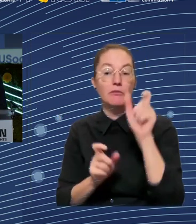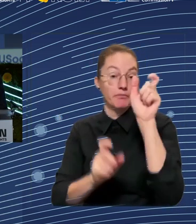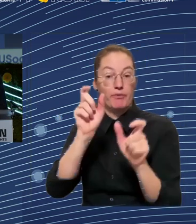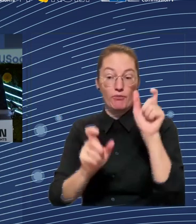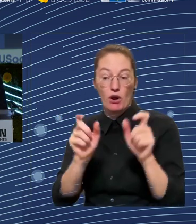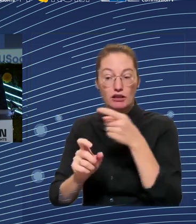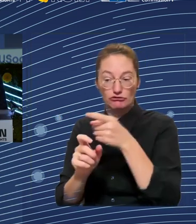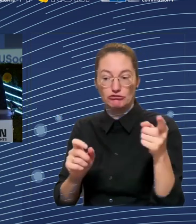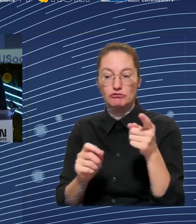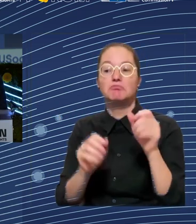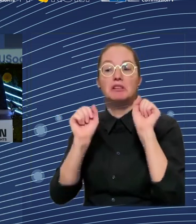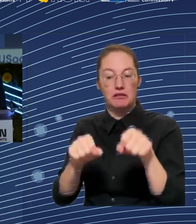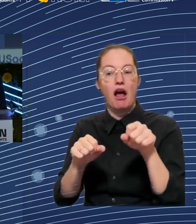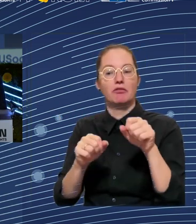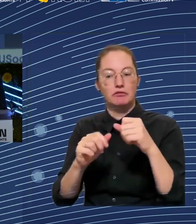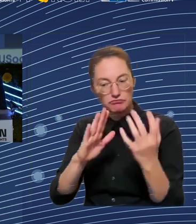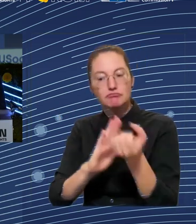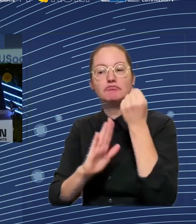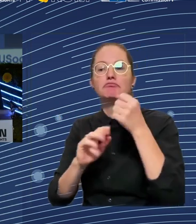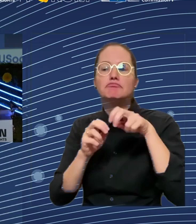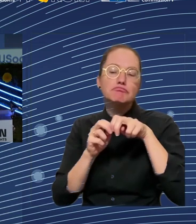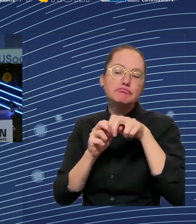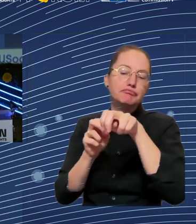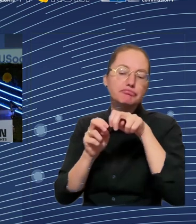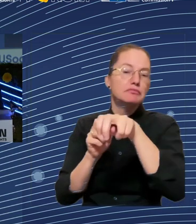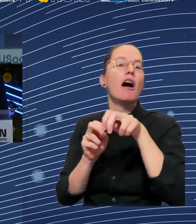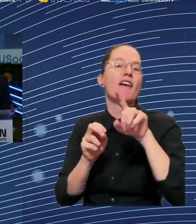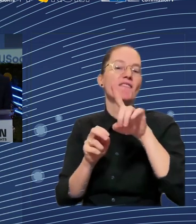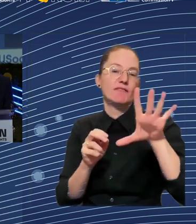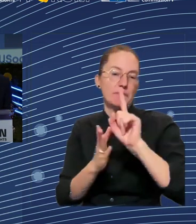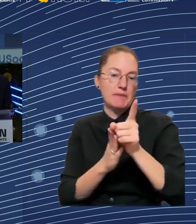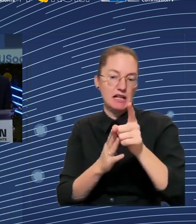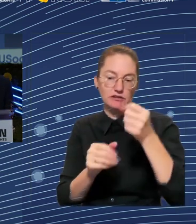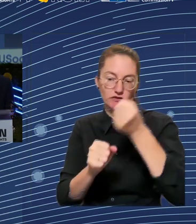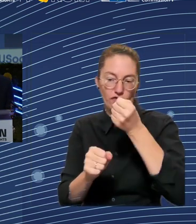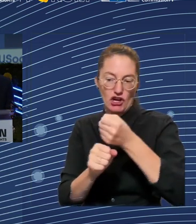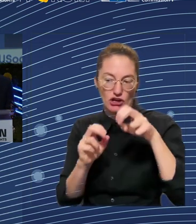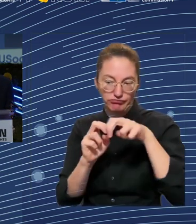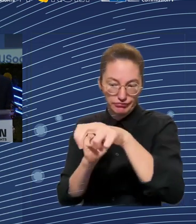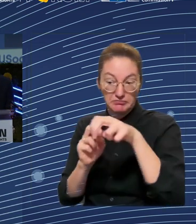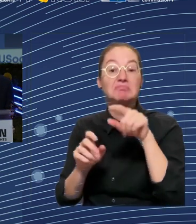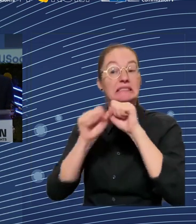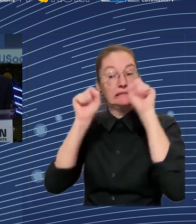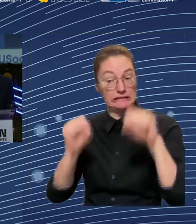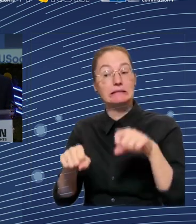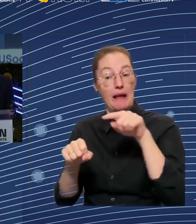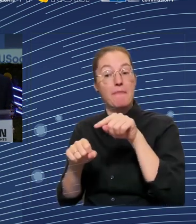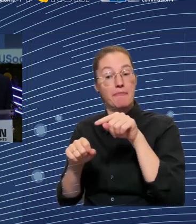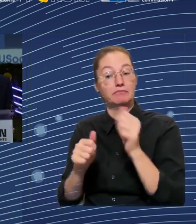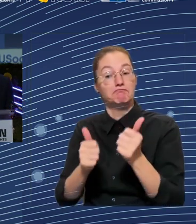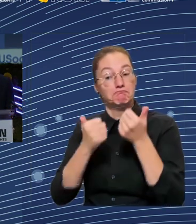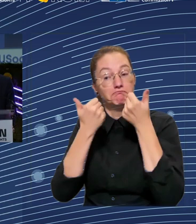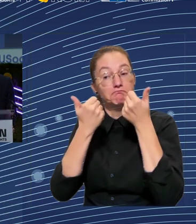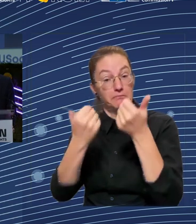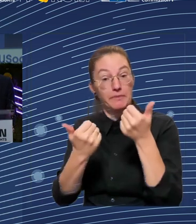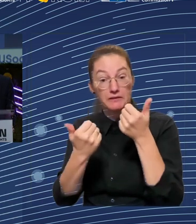Now, I want to spend a bit of time on the fact that even if we improve labor market participation of women, I mean, this will help